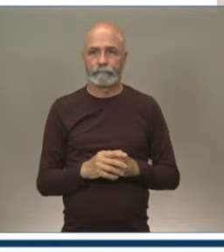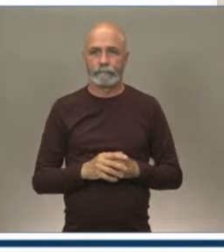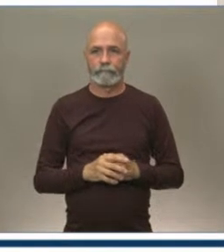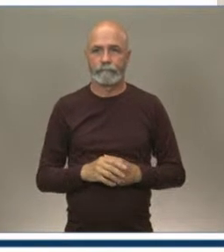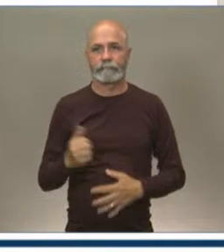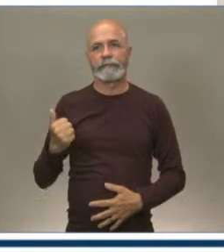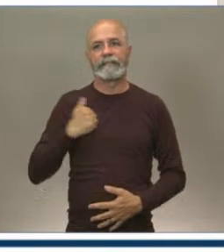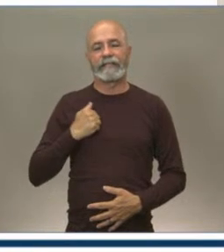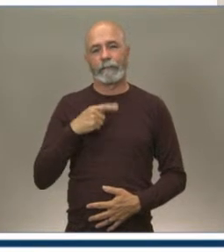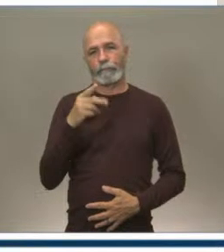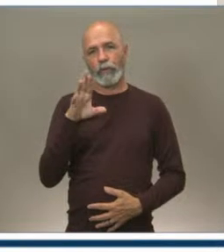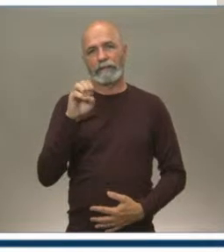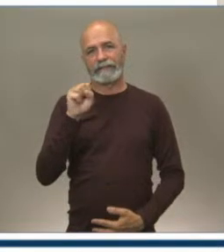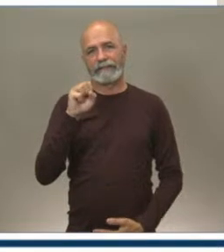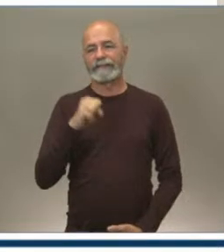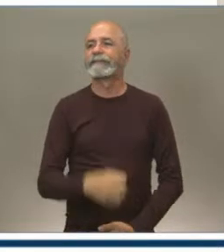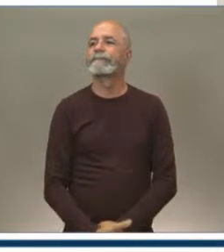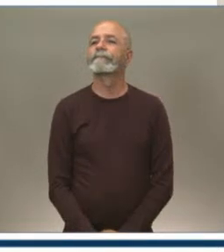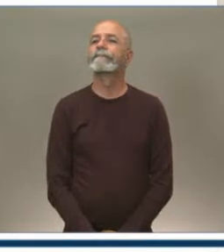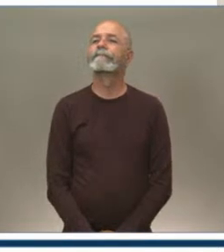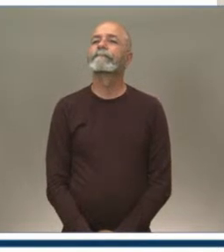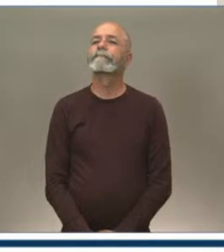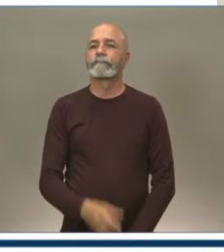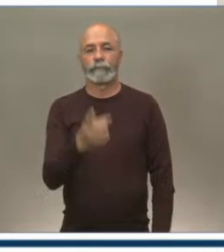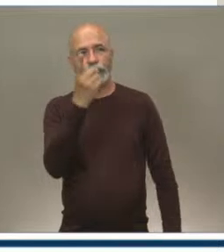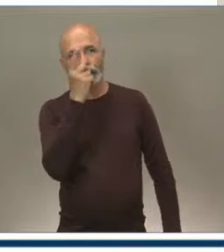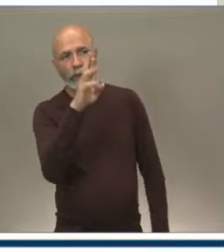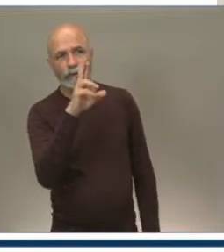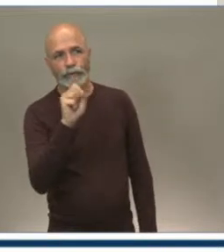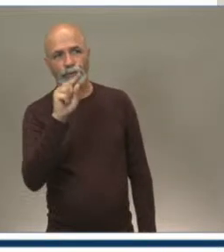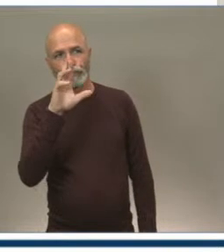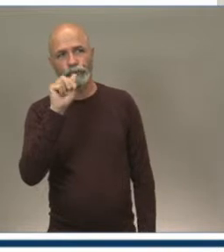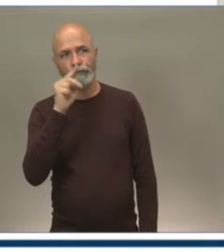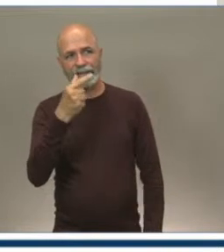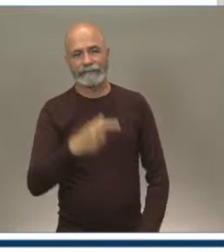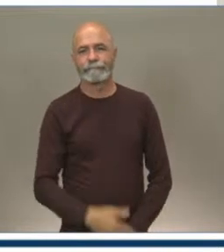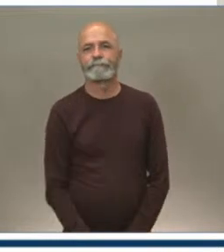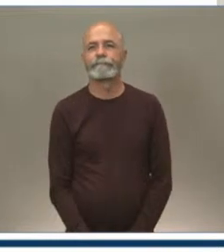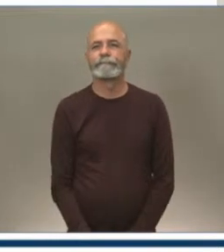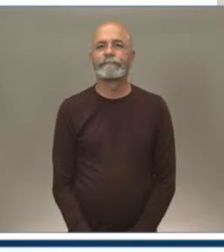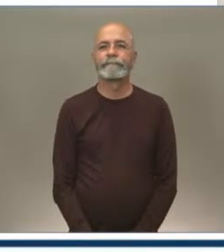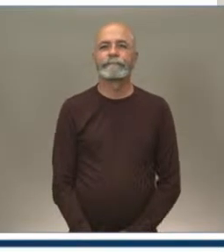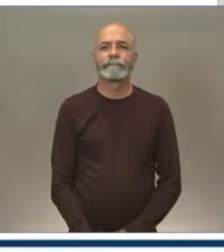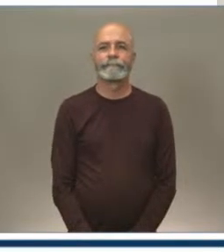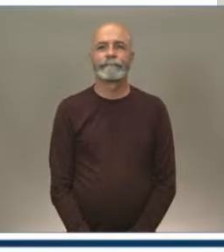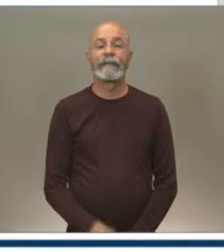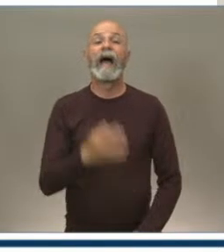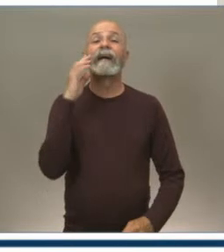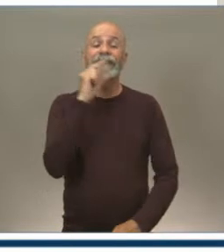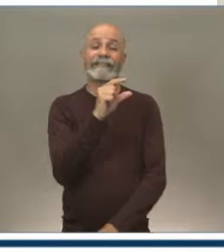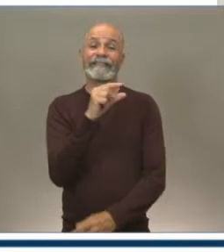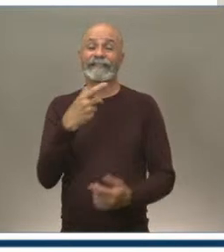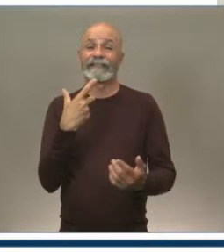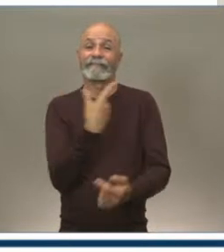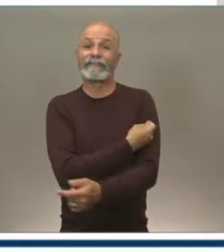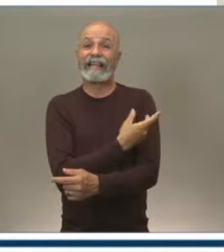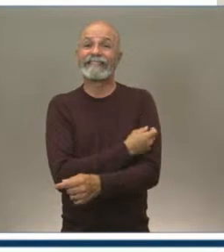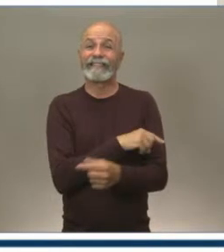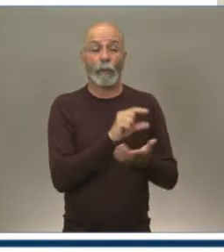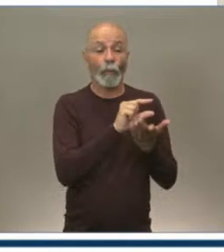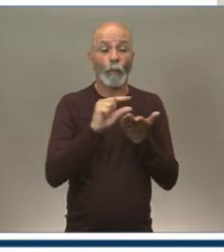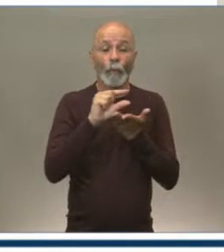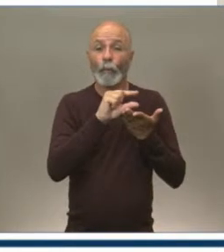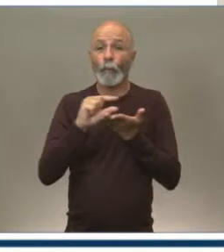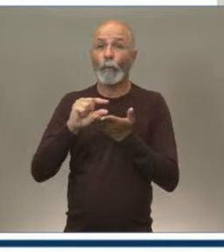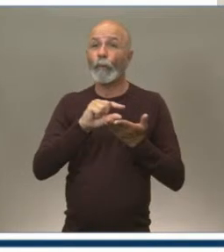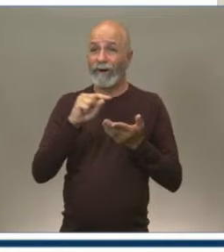Good afternoon, Dr. Strang. Back to the vaccine. Given what you just said in terms of the rates, with